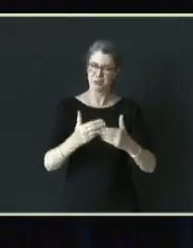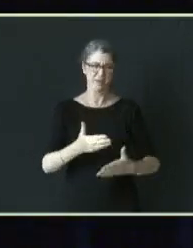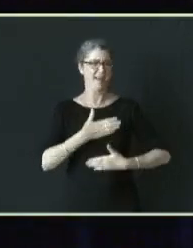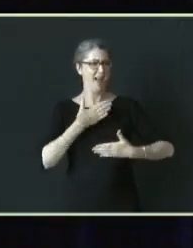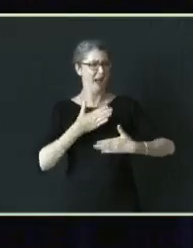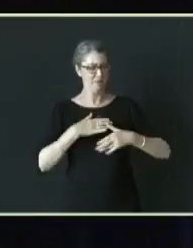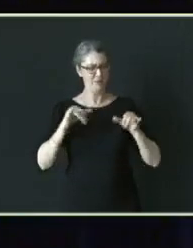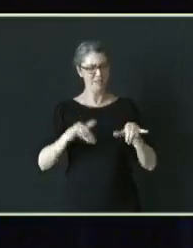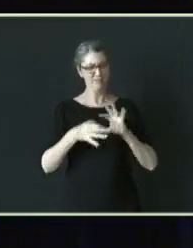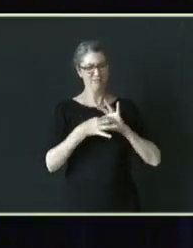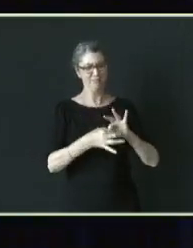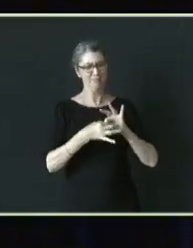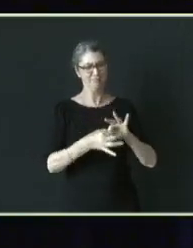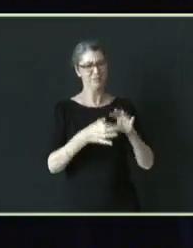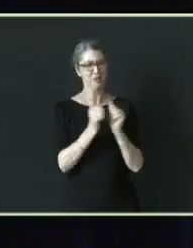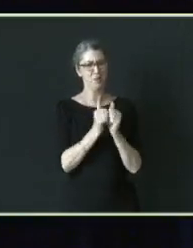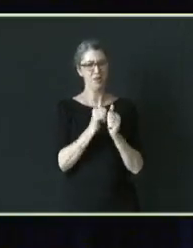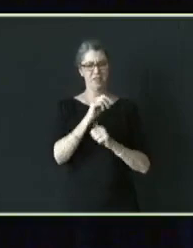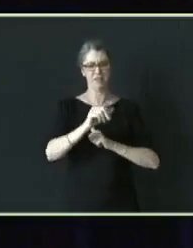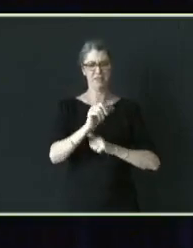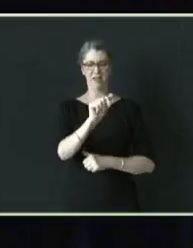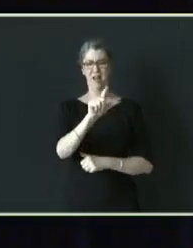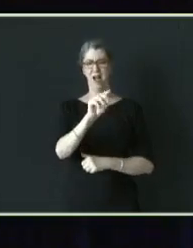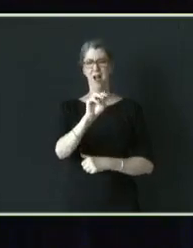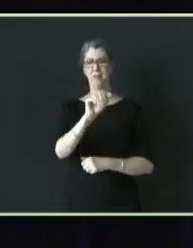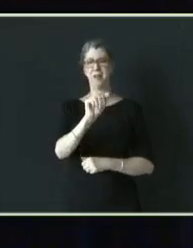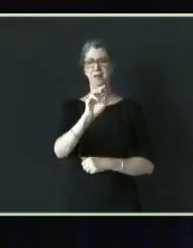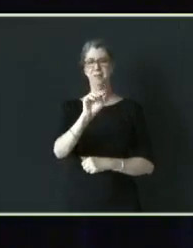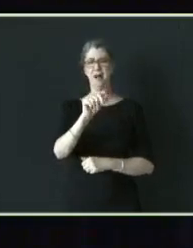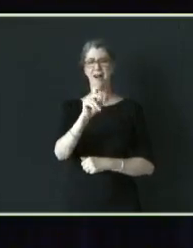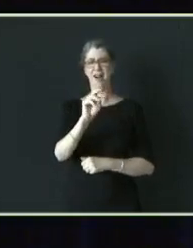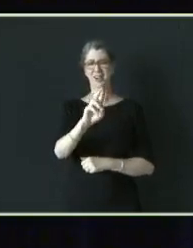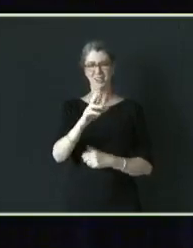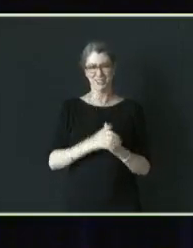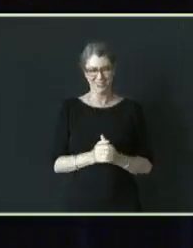you stayed connected with your alma mater.